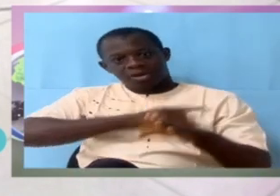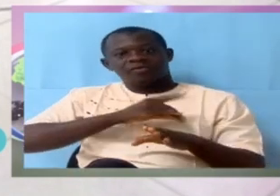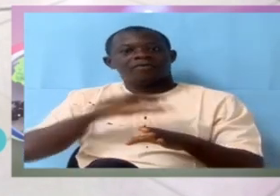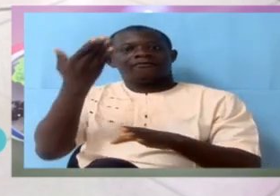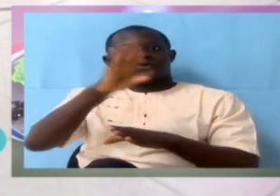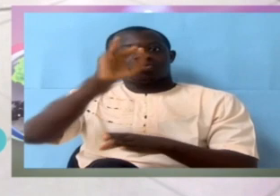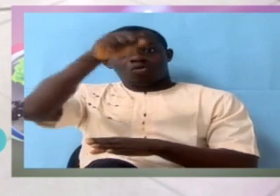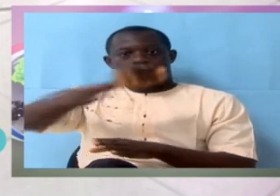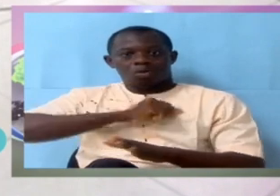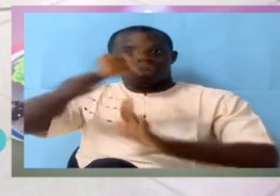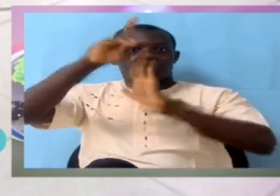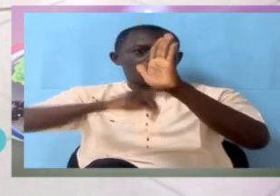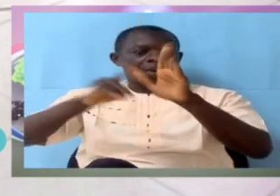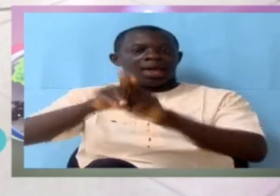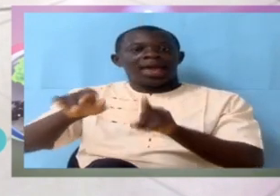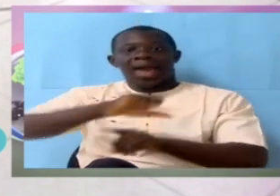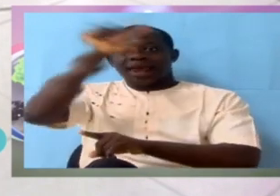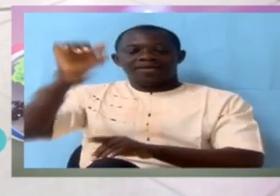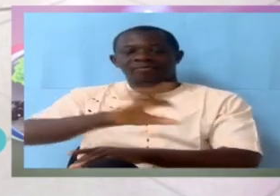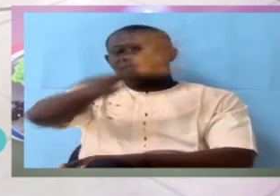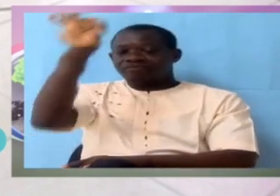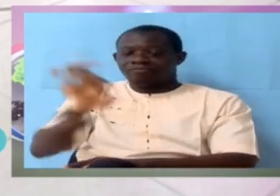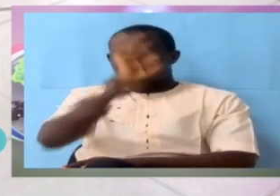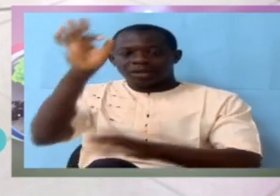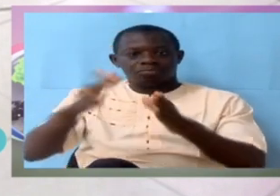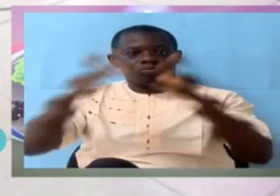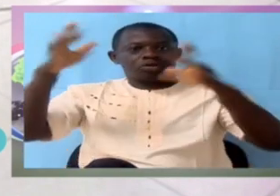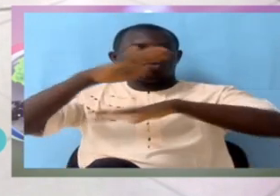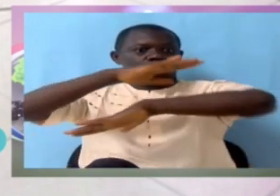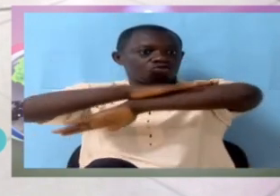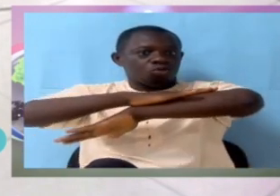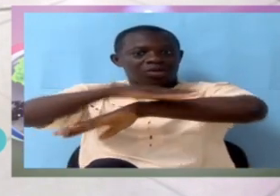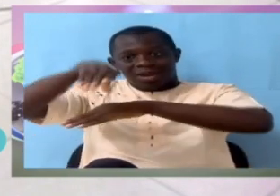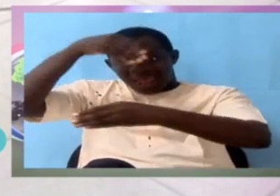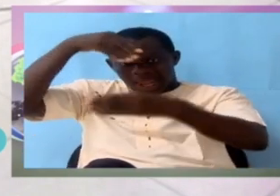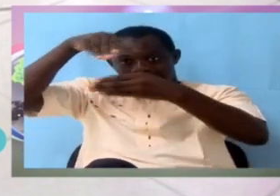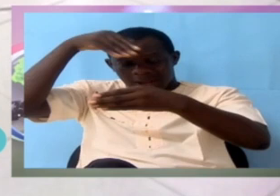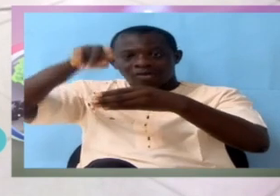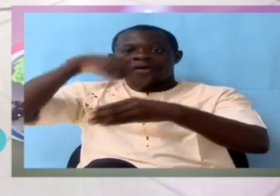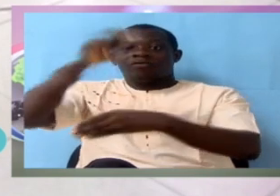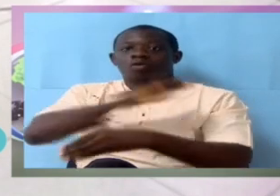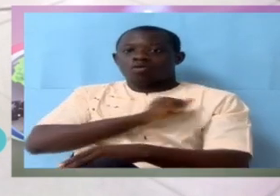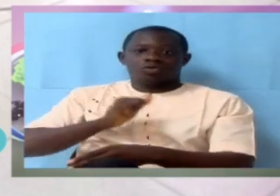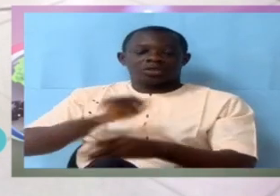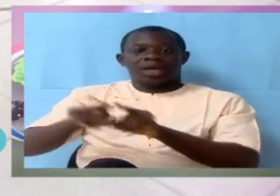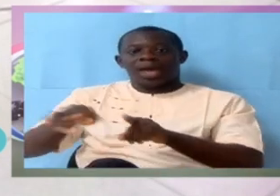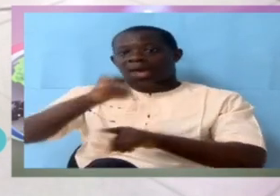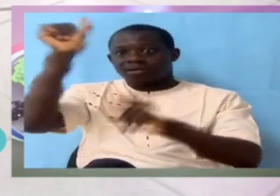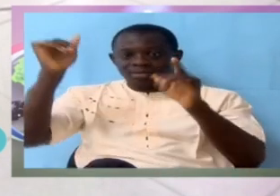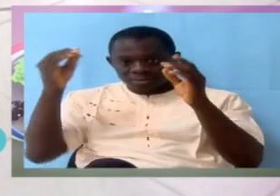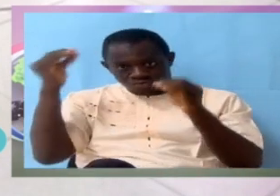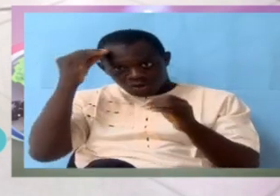And it has turned out to be a very big school for us. And we gained a lot of knowledge out of